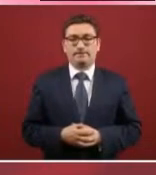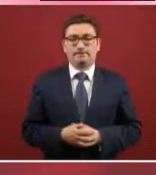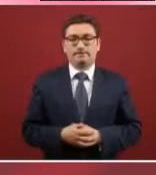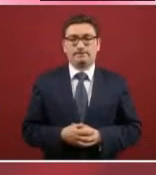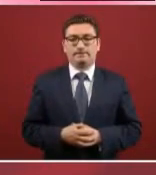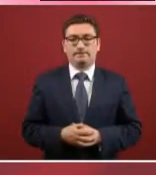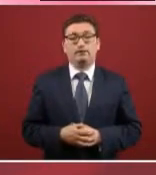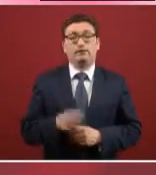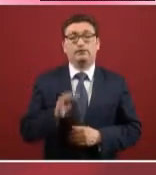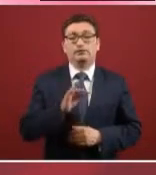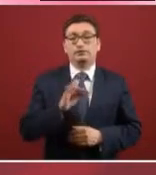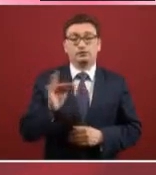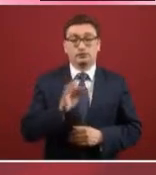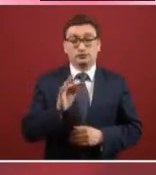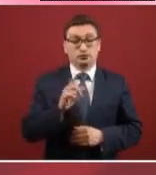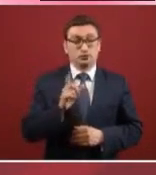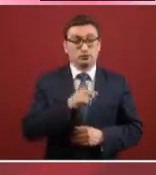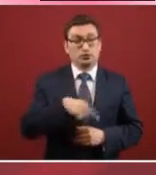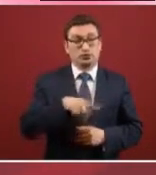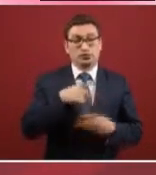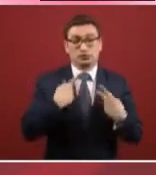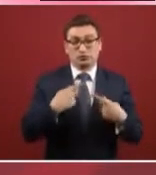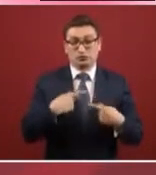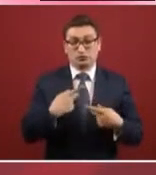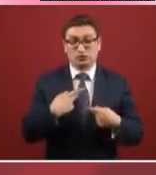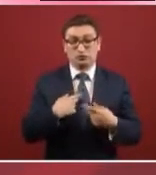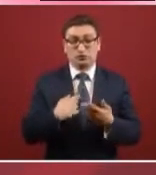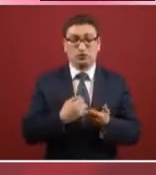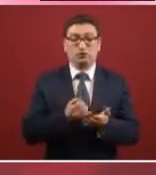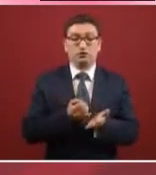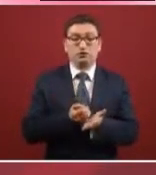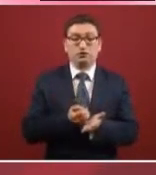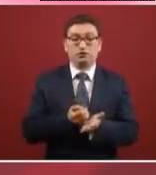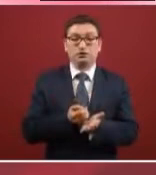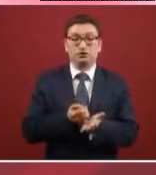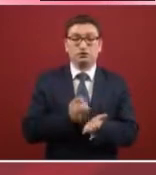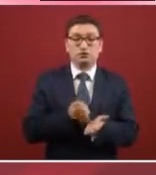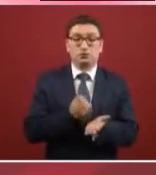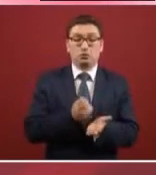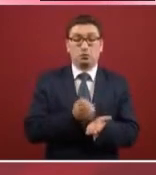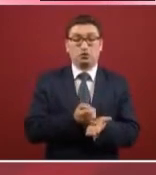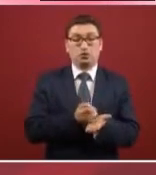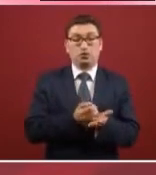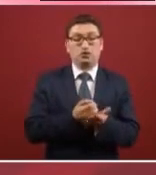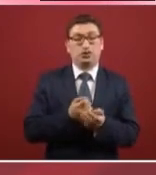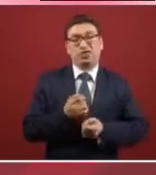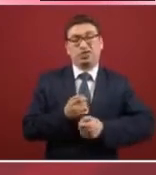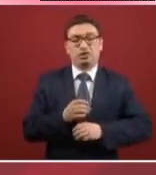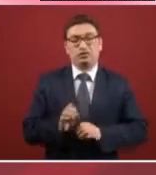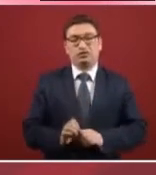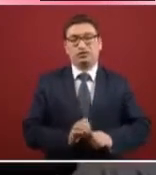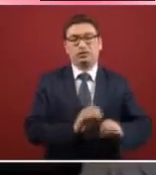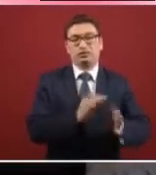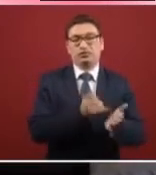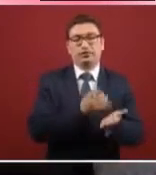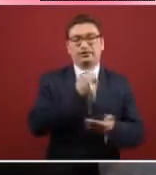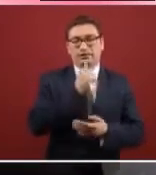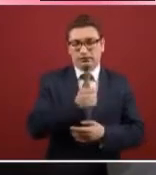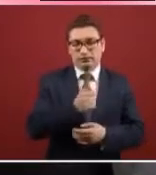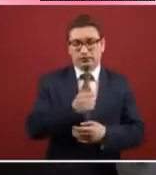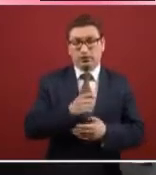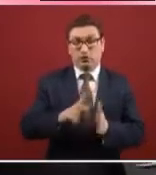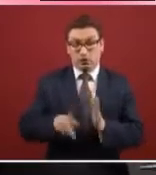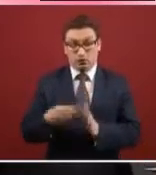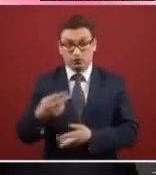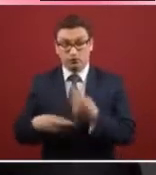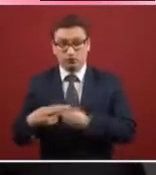to establish the condoning of, para los potentados, como lo hacían. What they used to do for the large companies that they